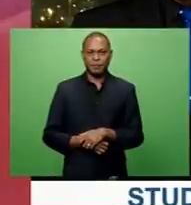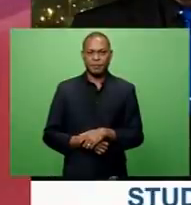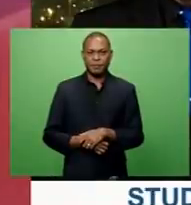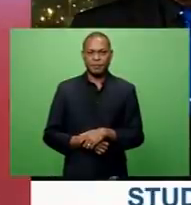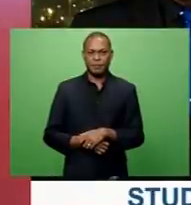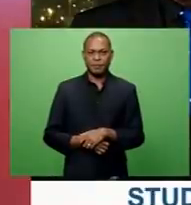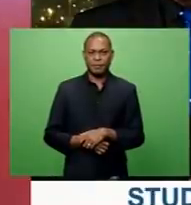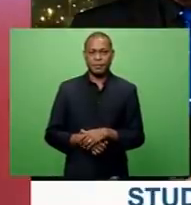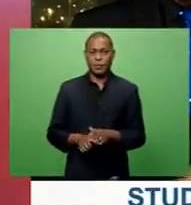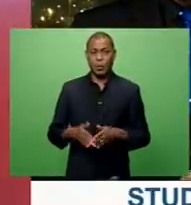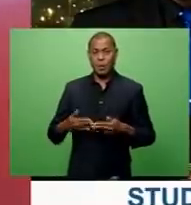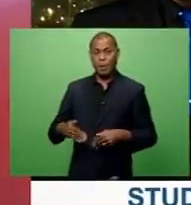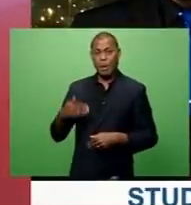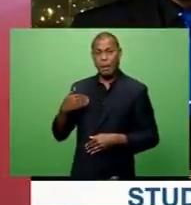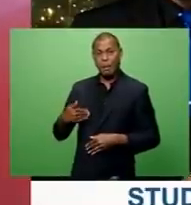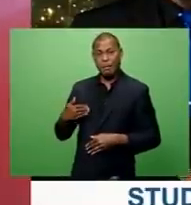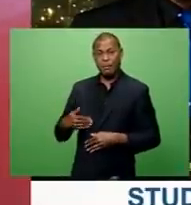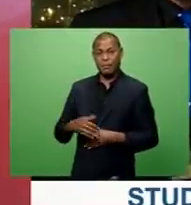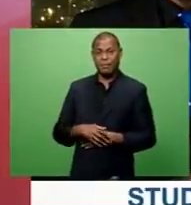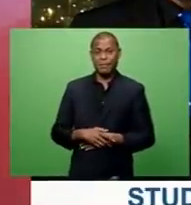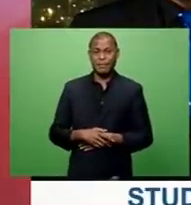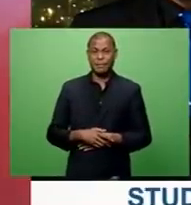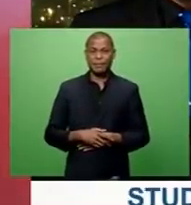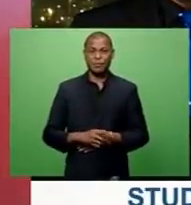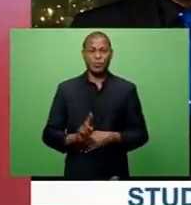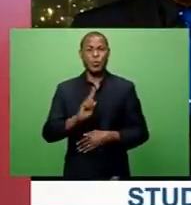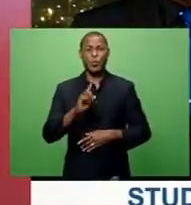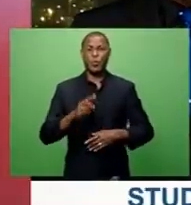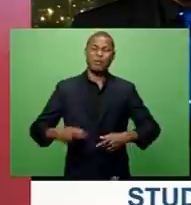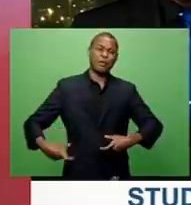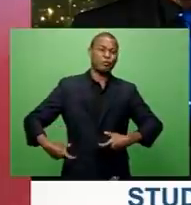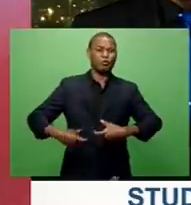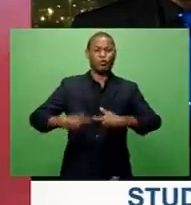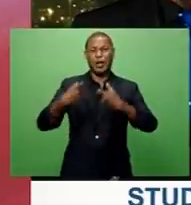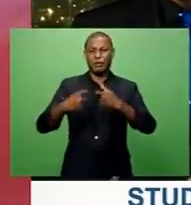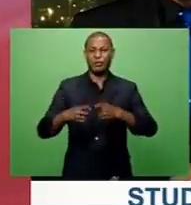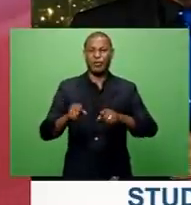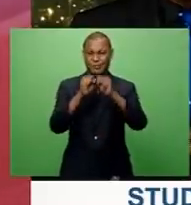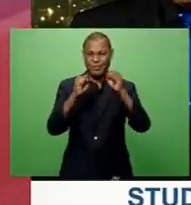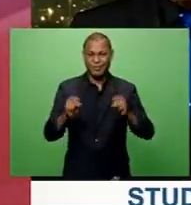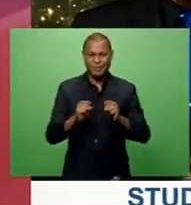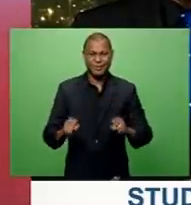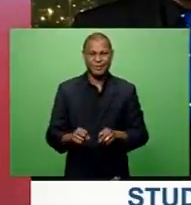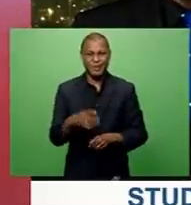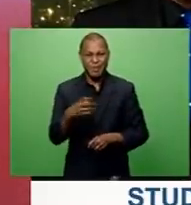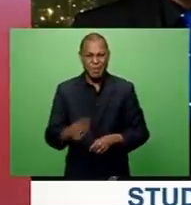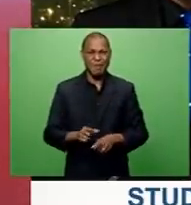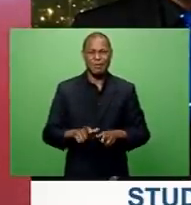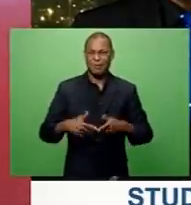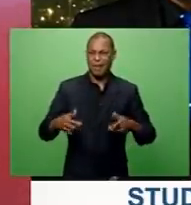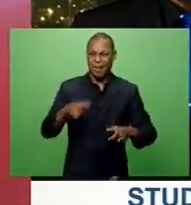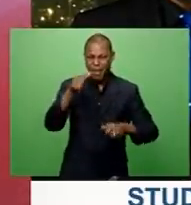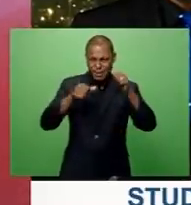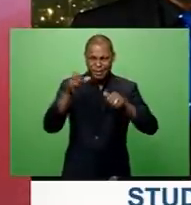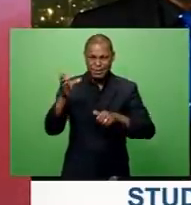is live now. Apanisa, what other challenges did the system of lay assessors provide in court